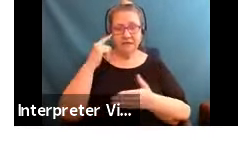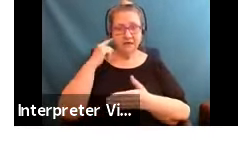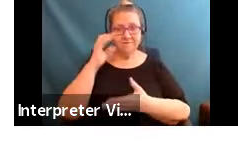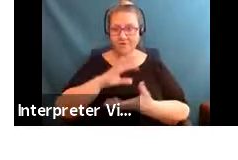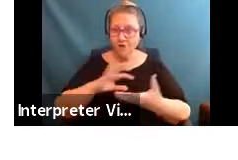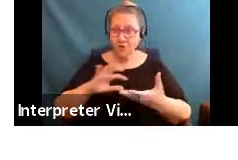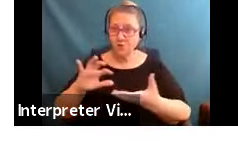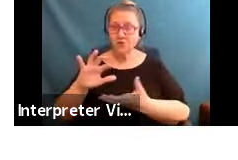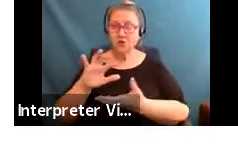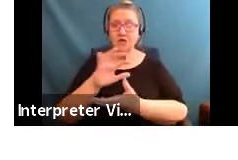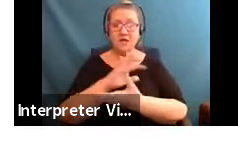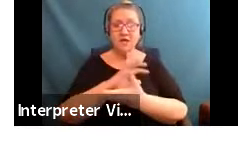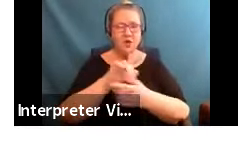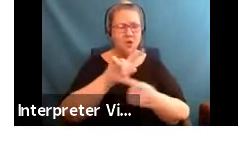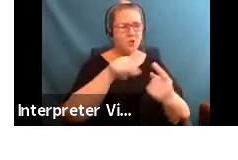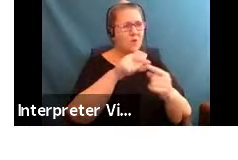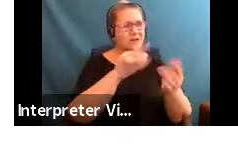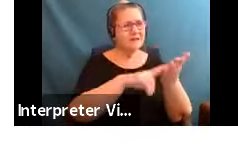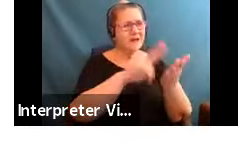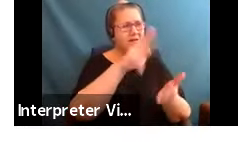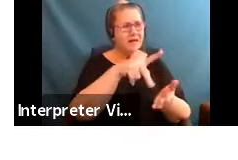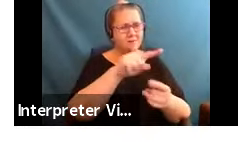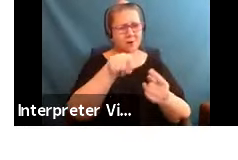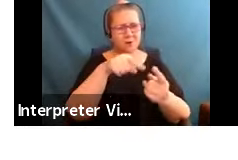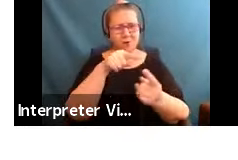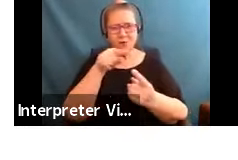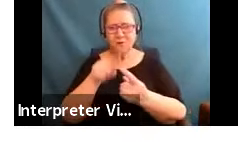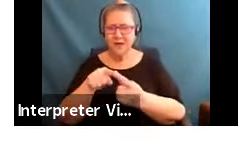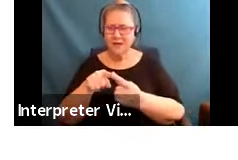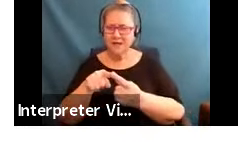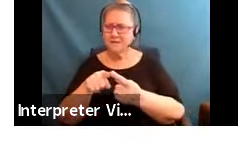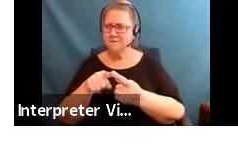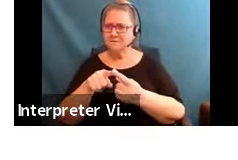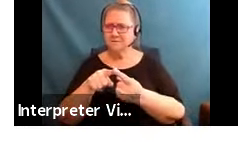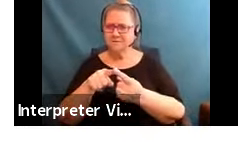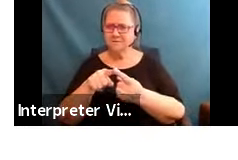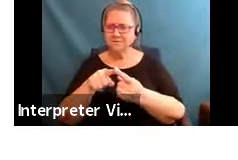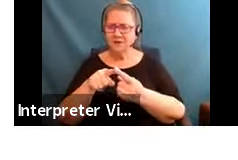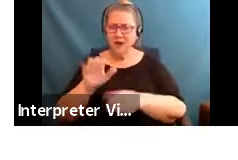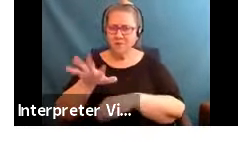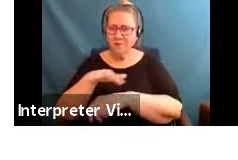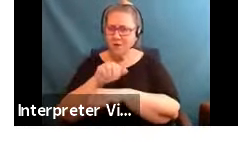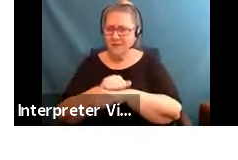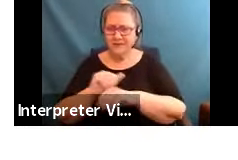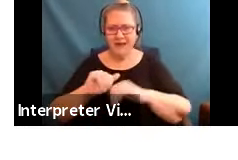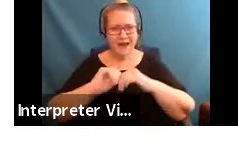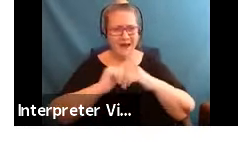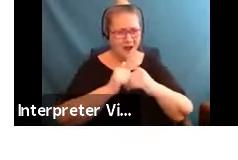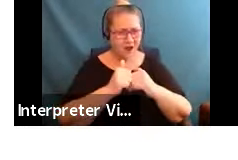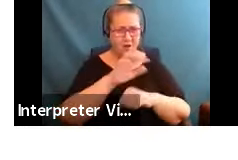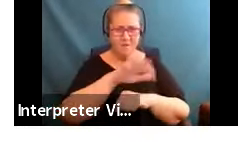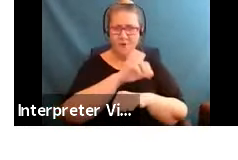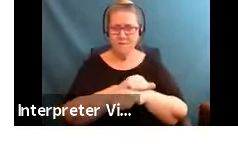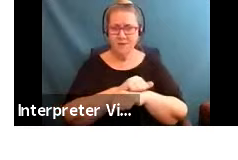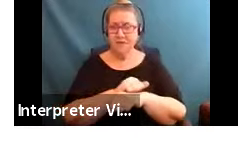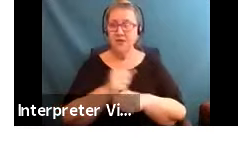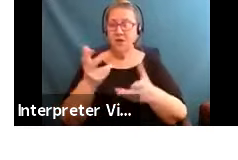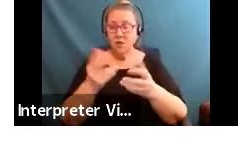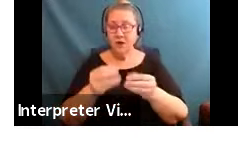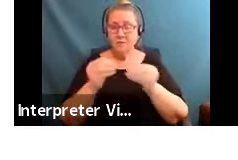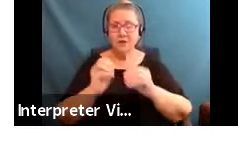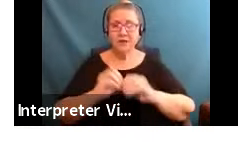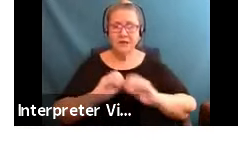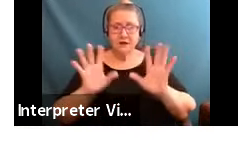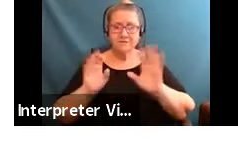confusion about when folks should sign up, or difficulty actually getting appointments, and really wanting to get further clarification